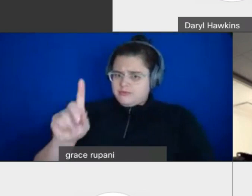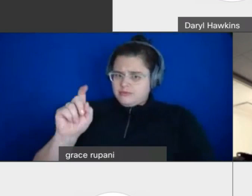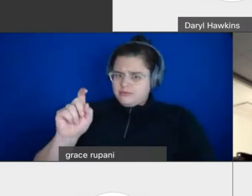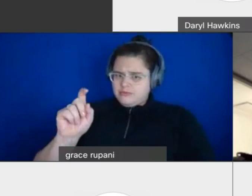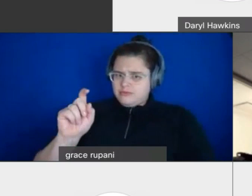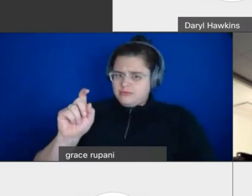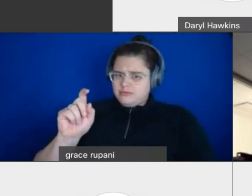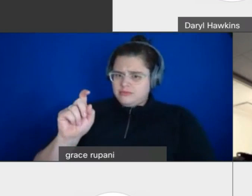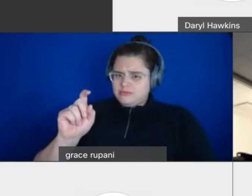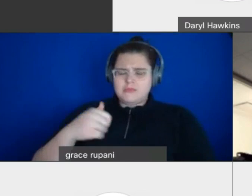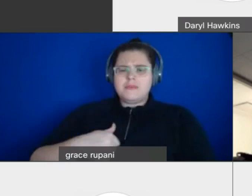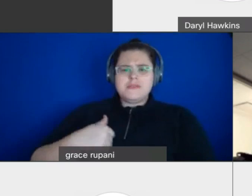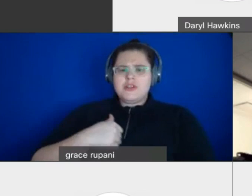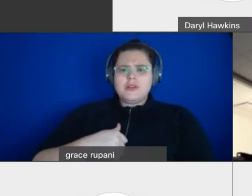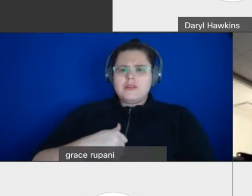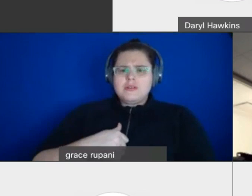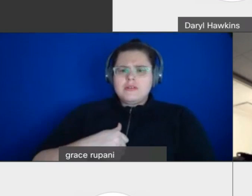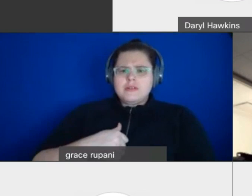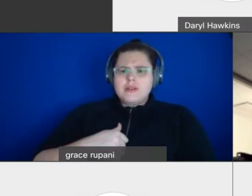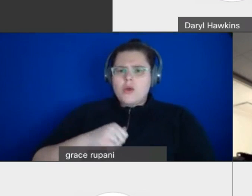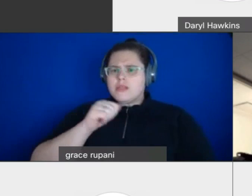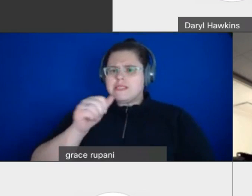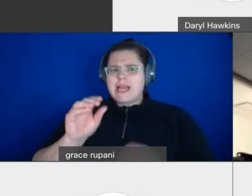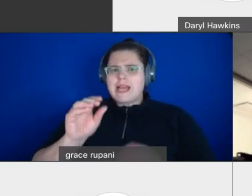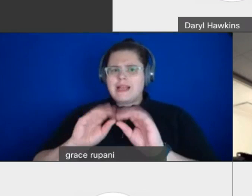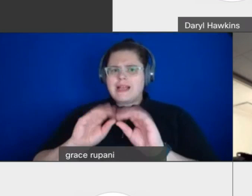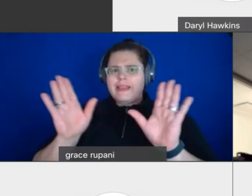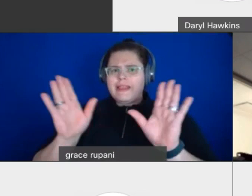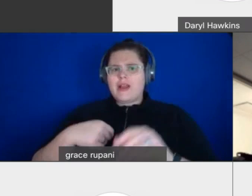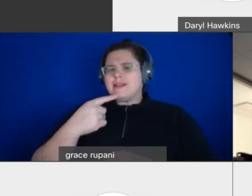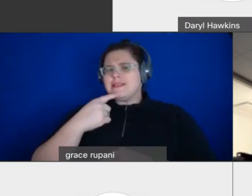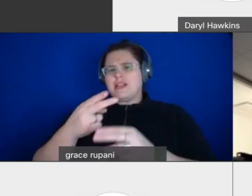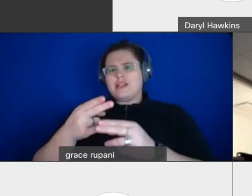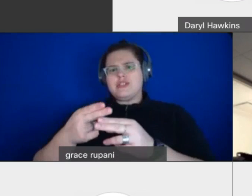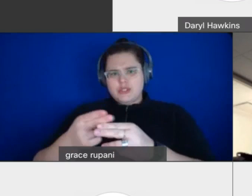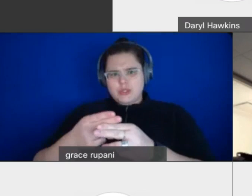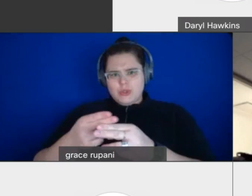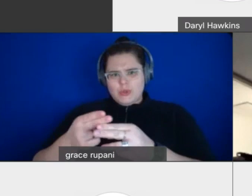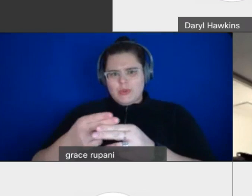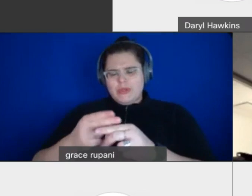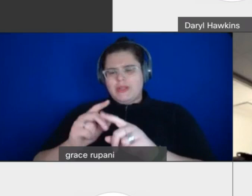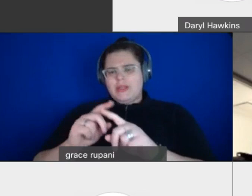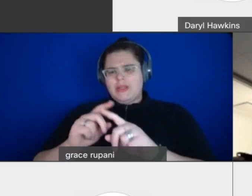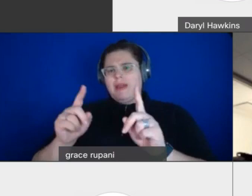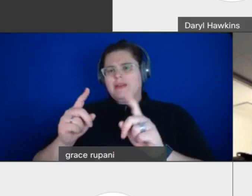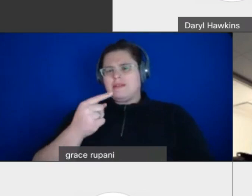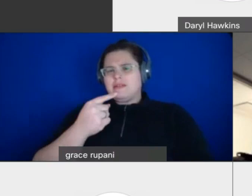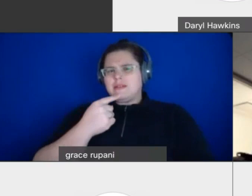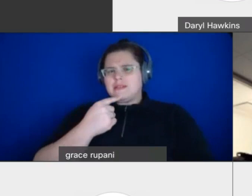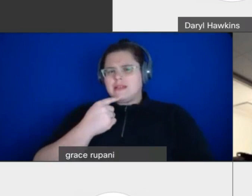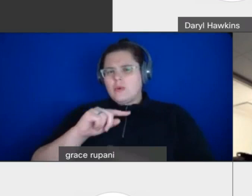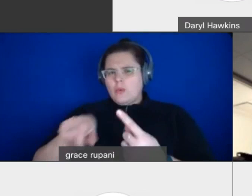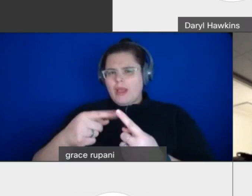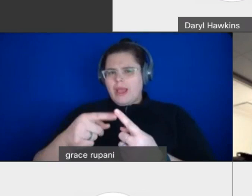I'm sorry, I wasn't clear. When I said soon, I'd see that it says, when will the amended Appendix K